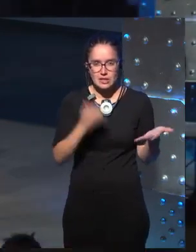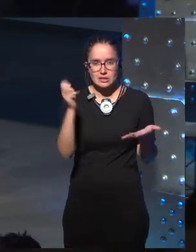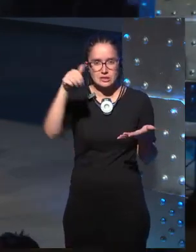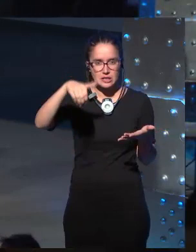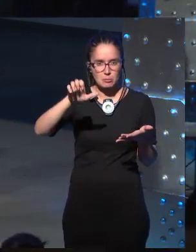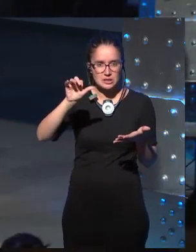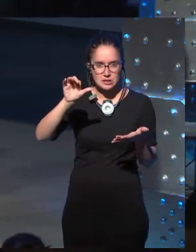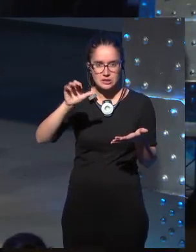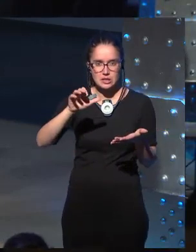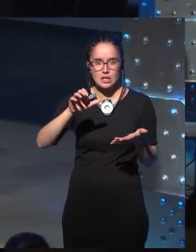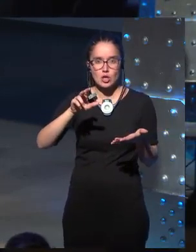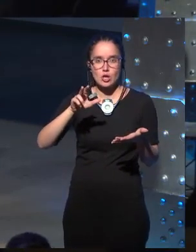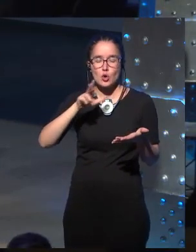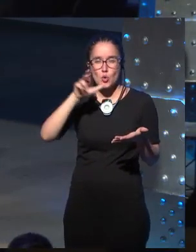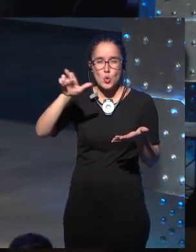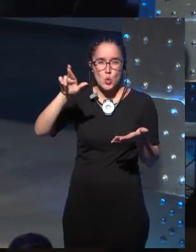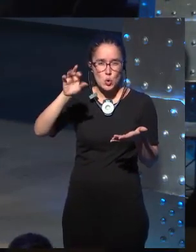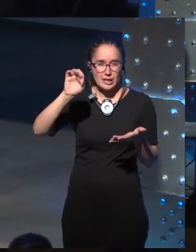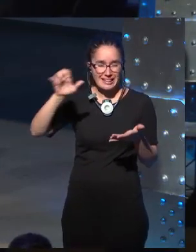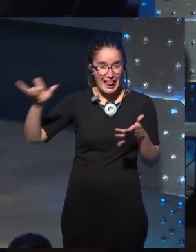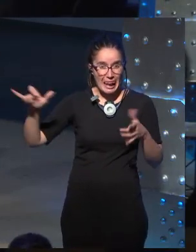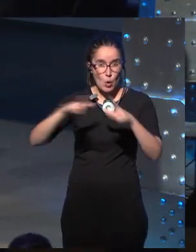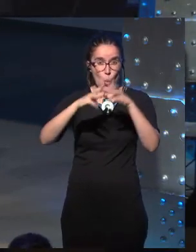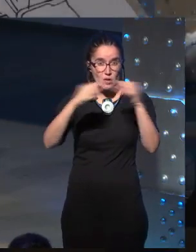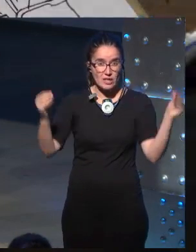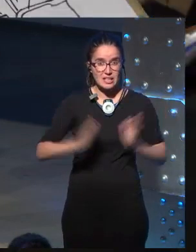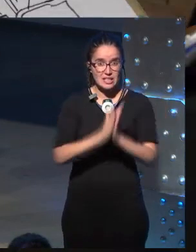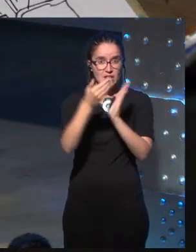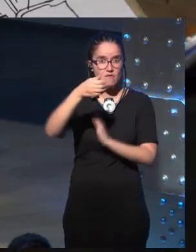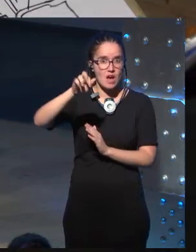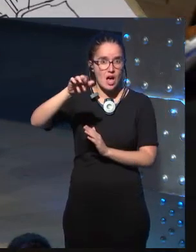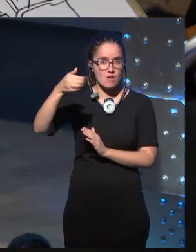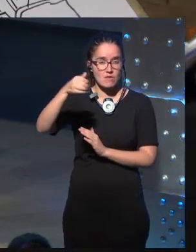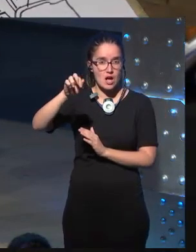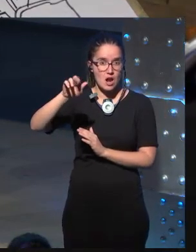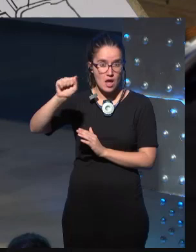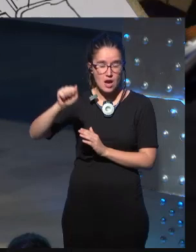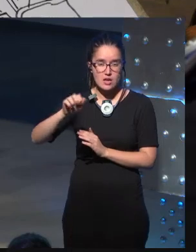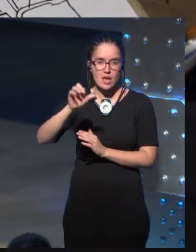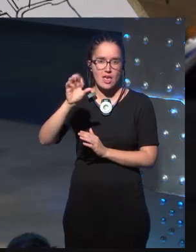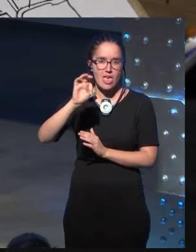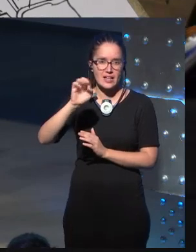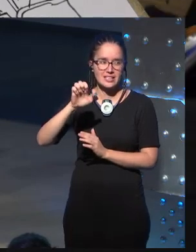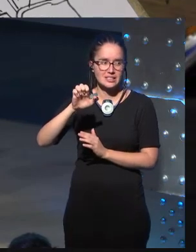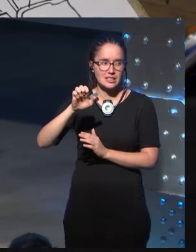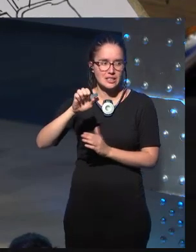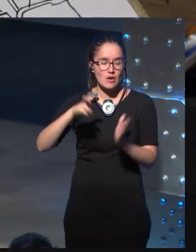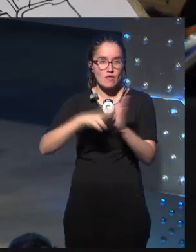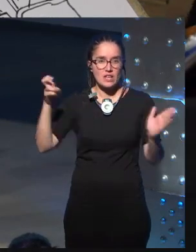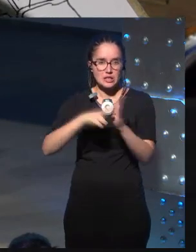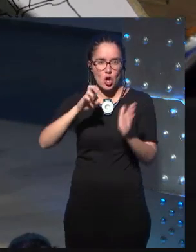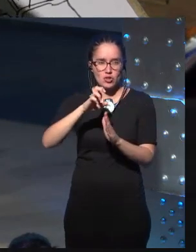James Hartle from Santa Barbara University and Stephen Hawking from Cambridge University. And